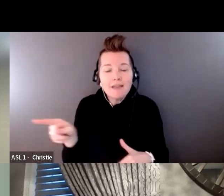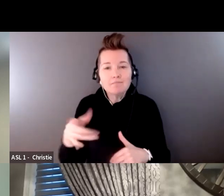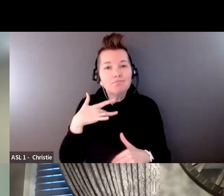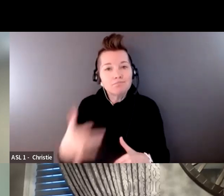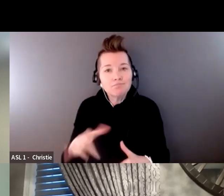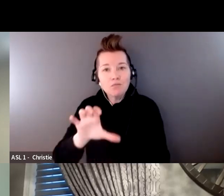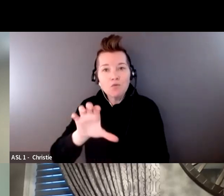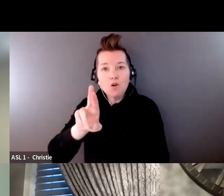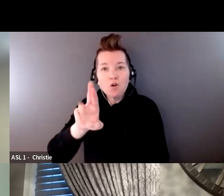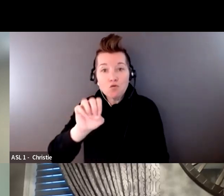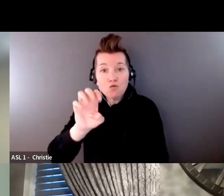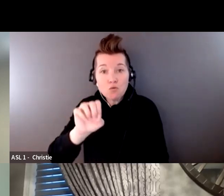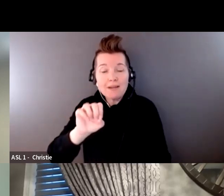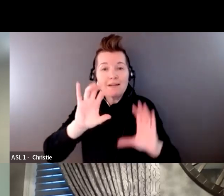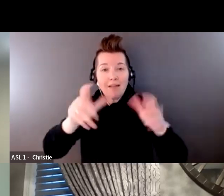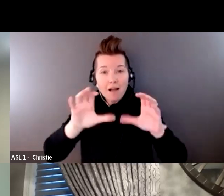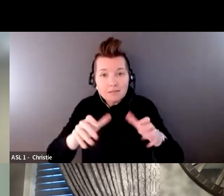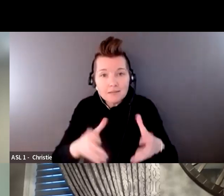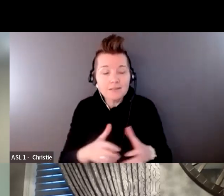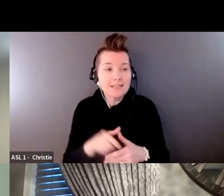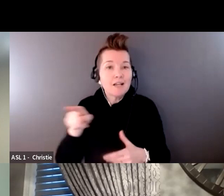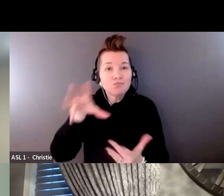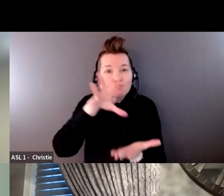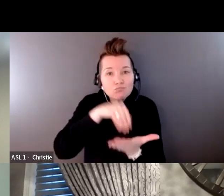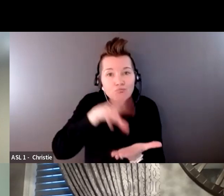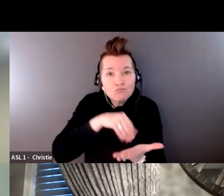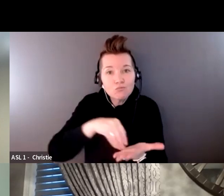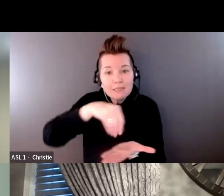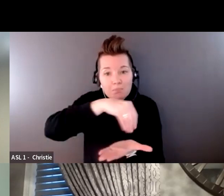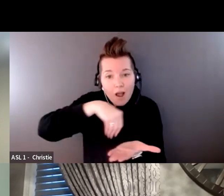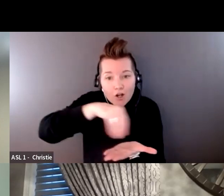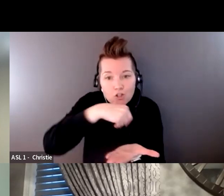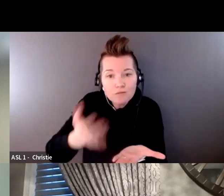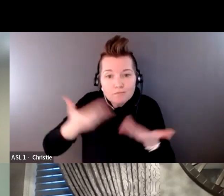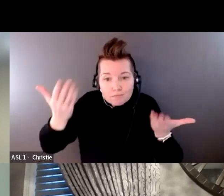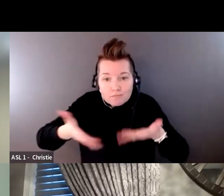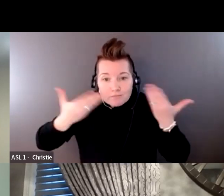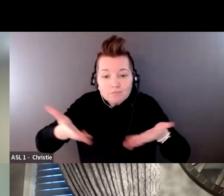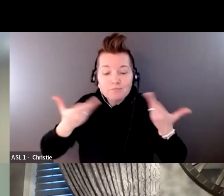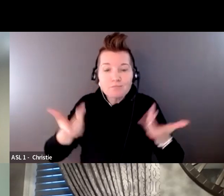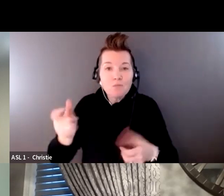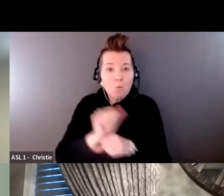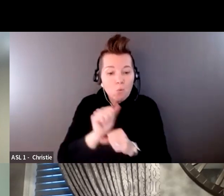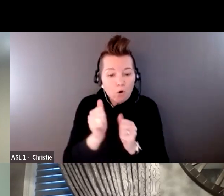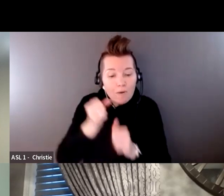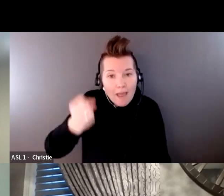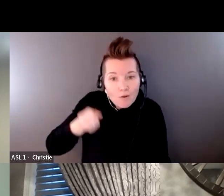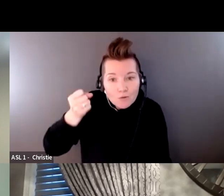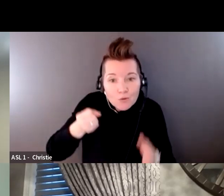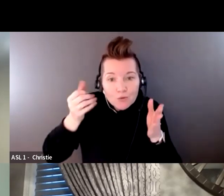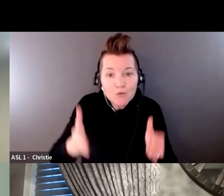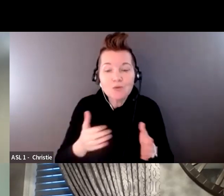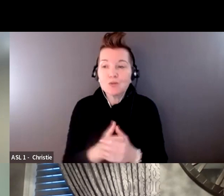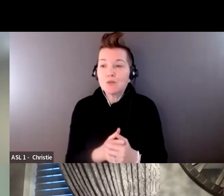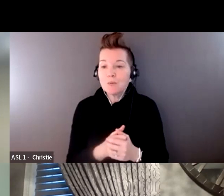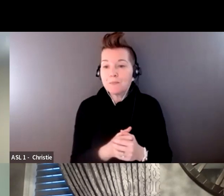classes, they do a lot of learning to smudge, working with elders and things like that. So that was really important to us. And we had